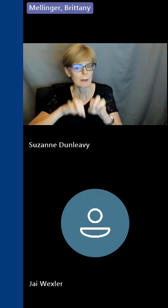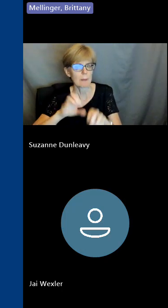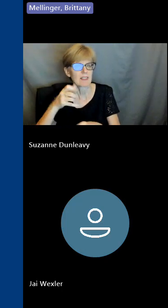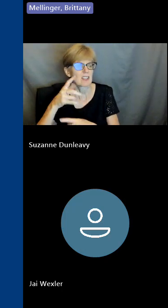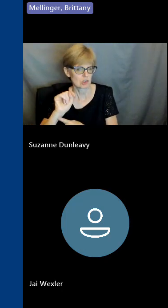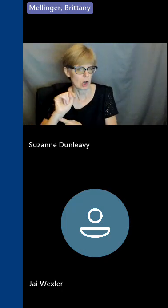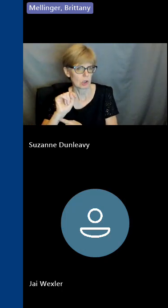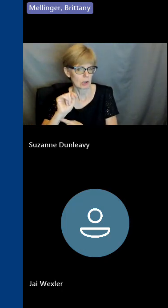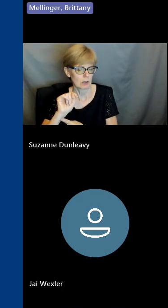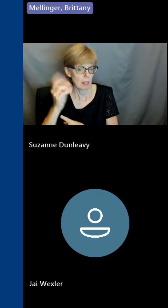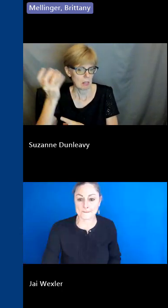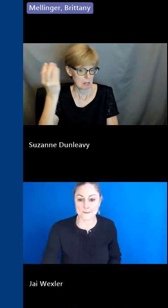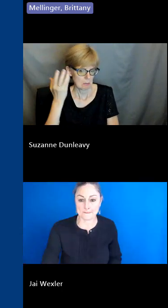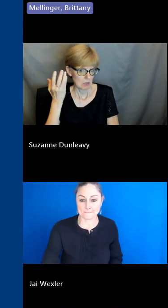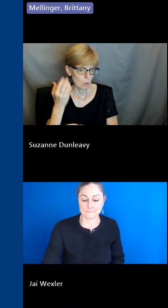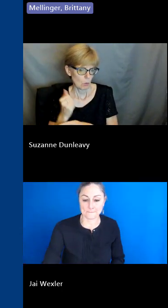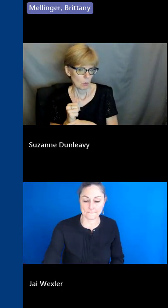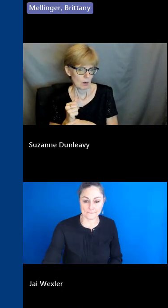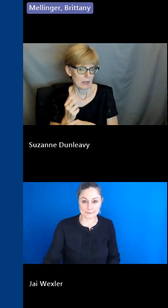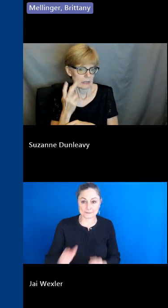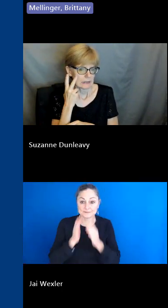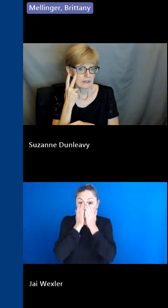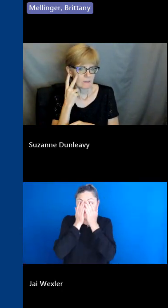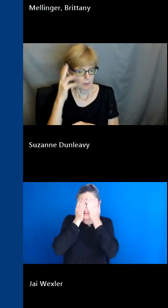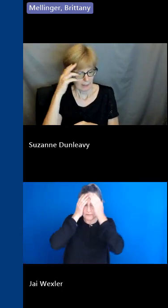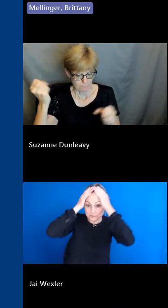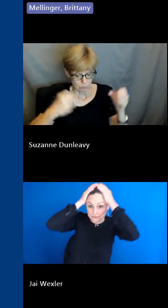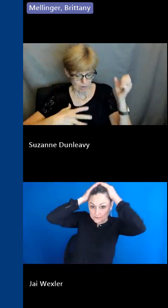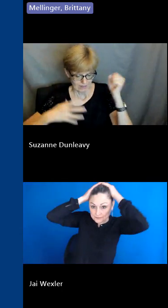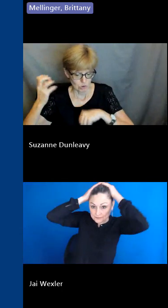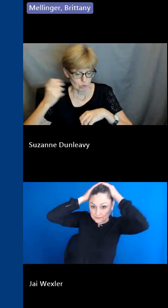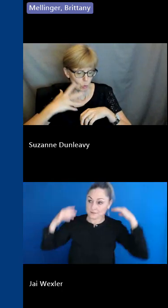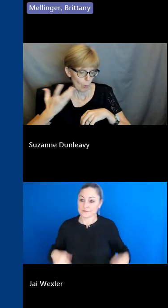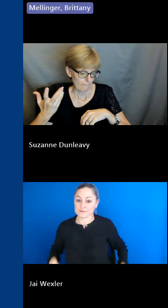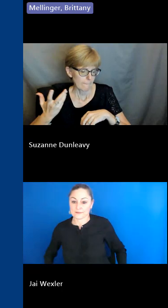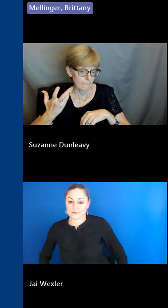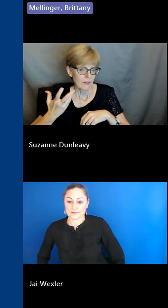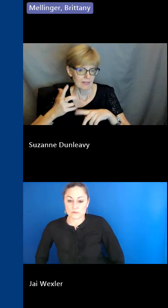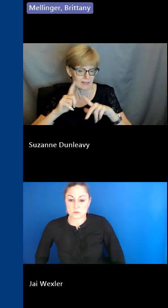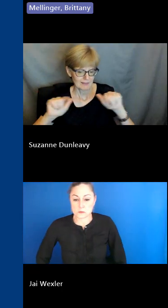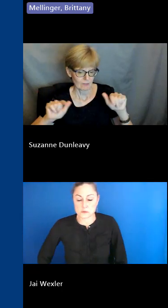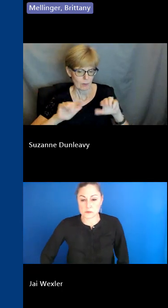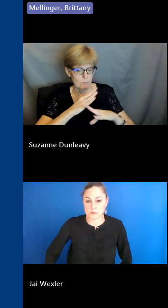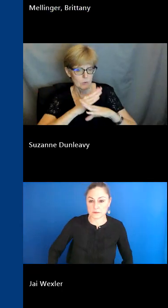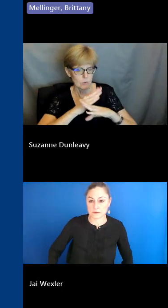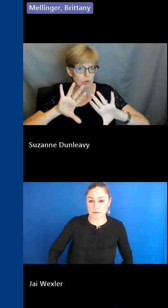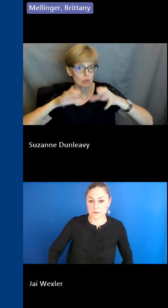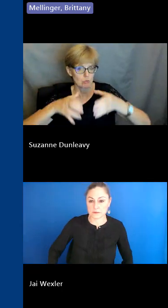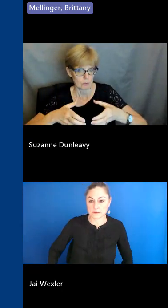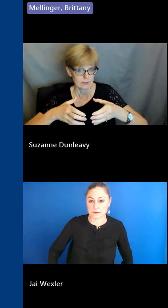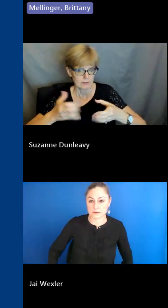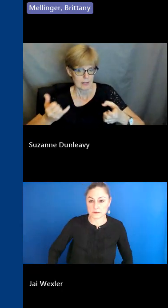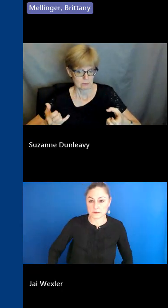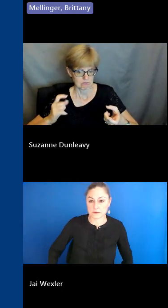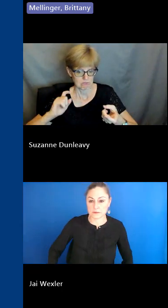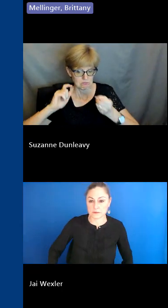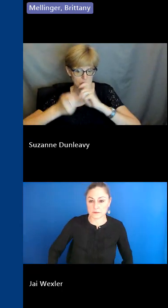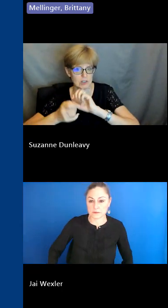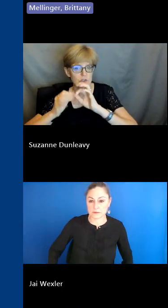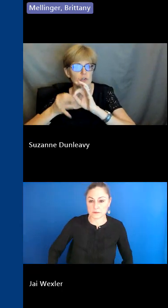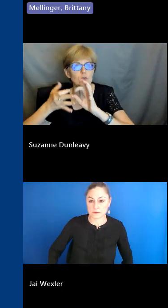know let's see if we can brainstorm the various protected classes. All right, we've